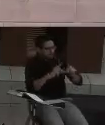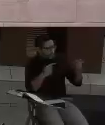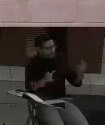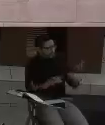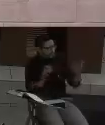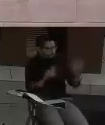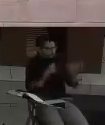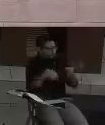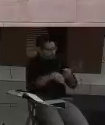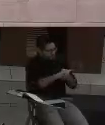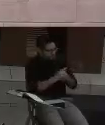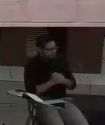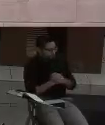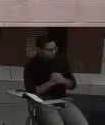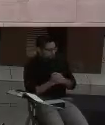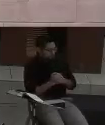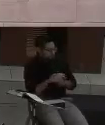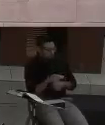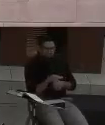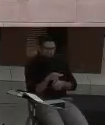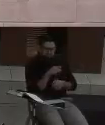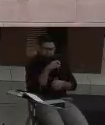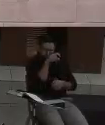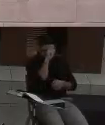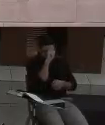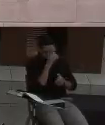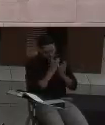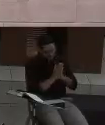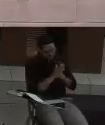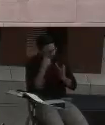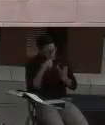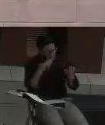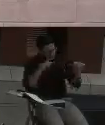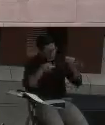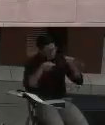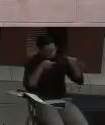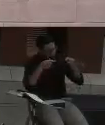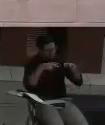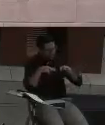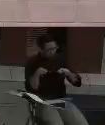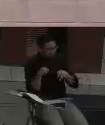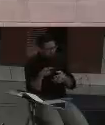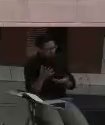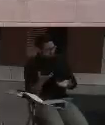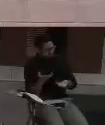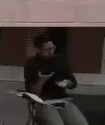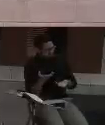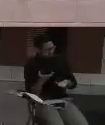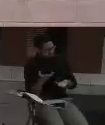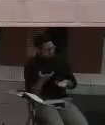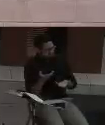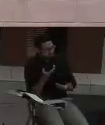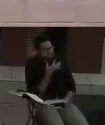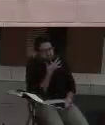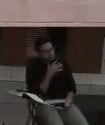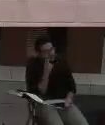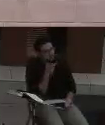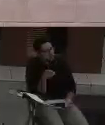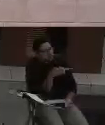Pray for the Roman oppressors? I would love to see some of the tweets they were sending out that day as Jesus